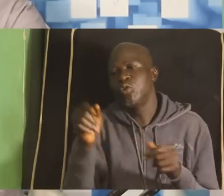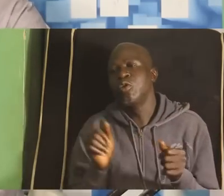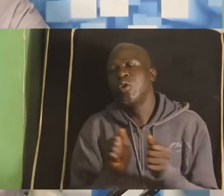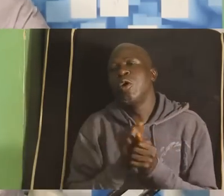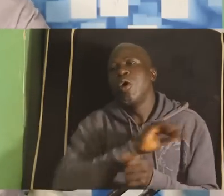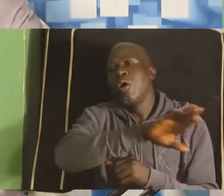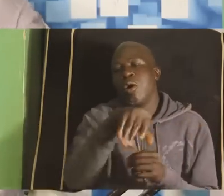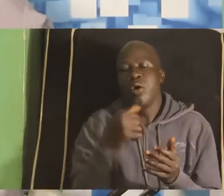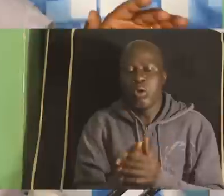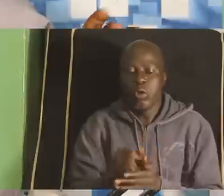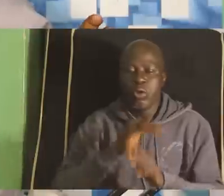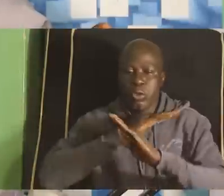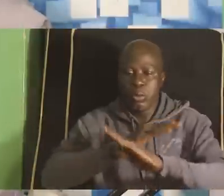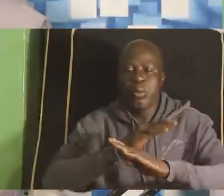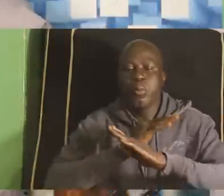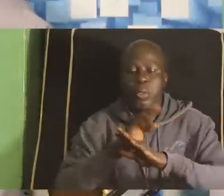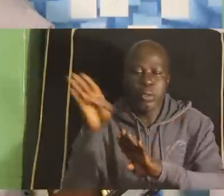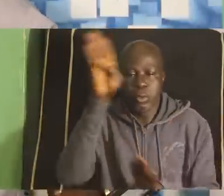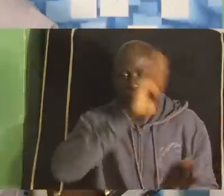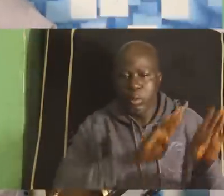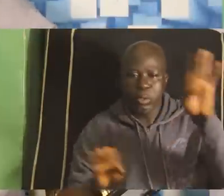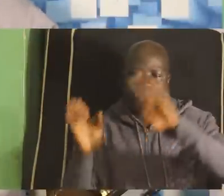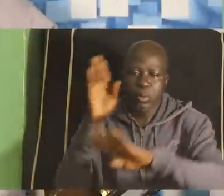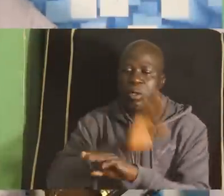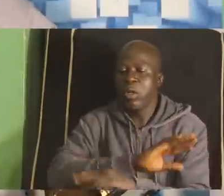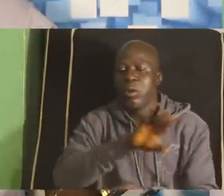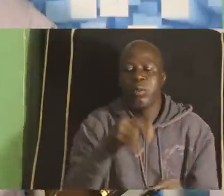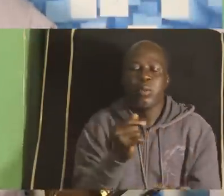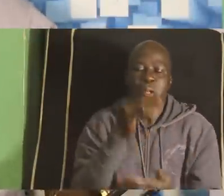have gbogbo aset laye every